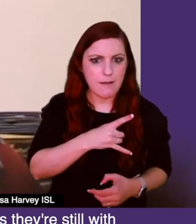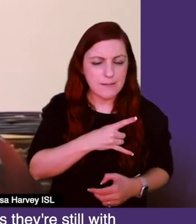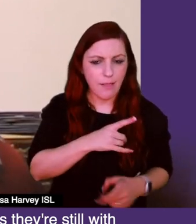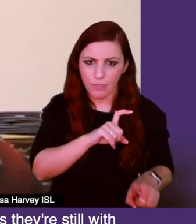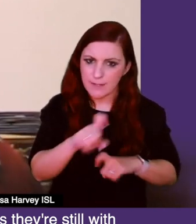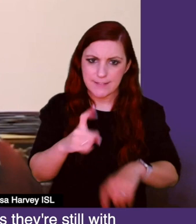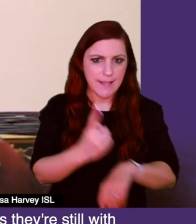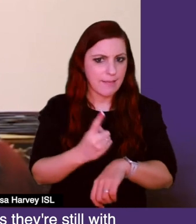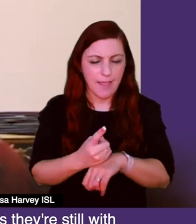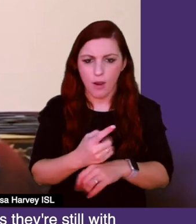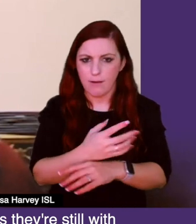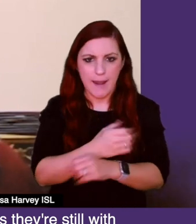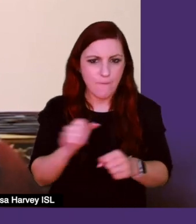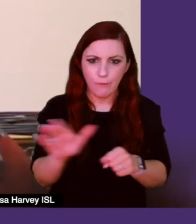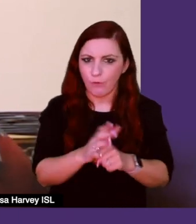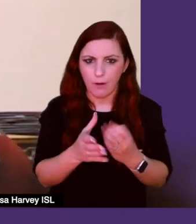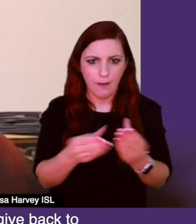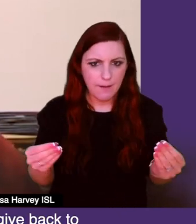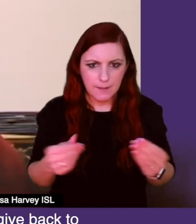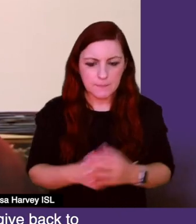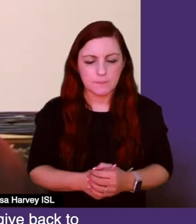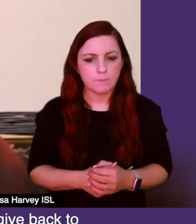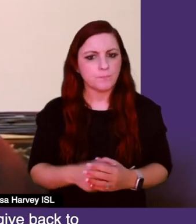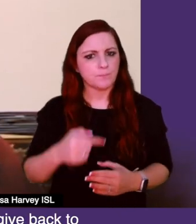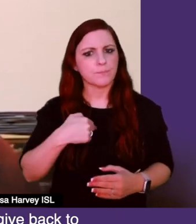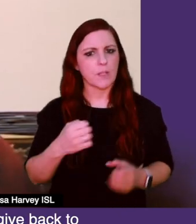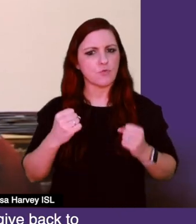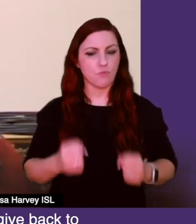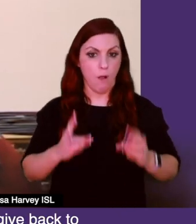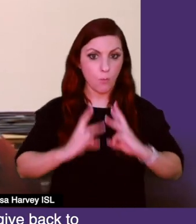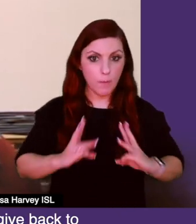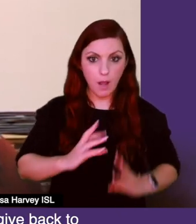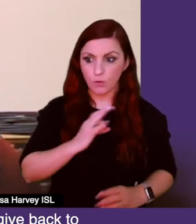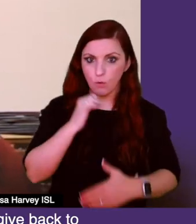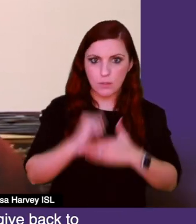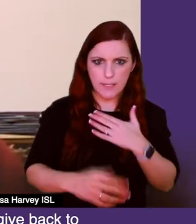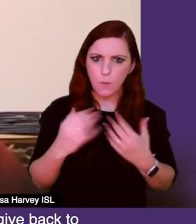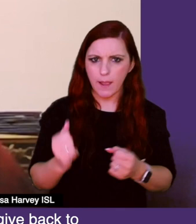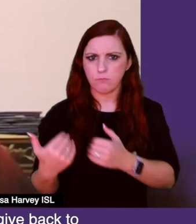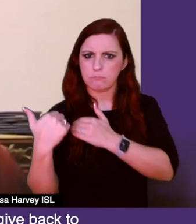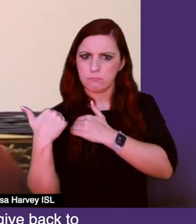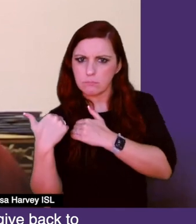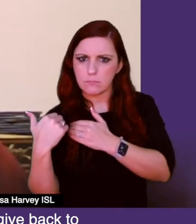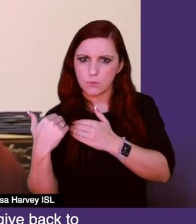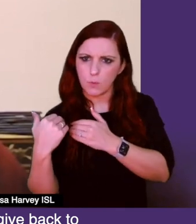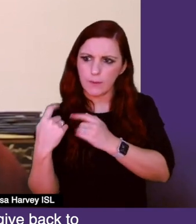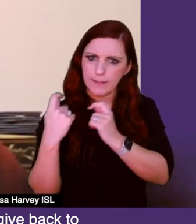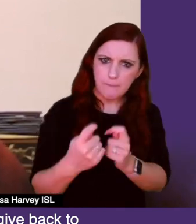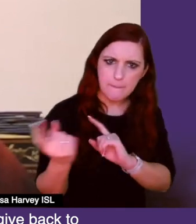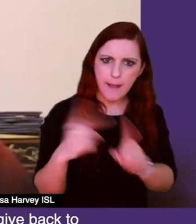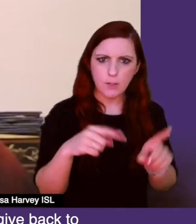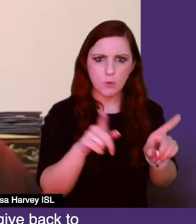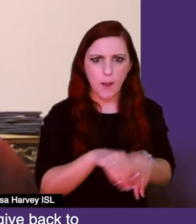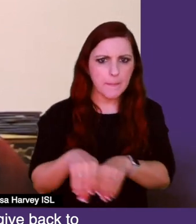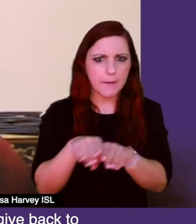hearts, they'll never be far. As strong women, on our good days, we have an obligation to give back to our